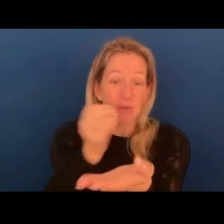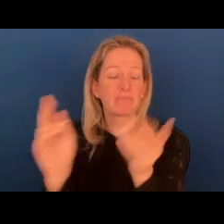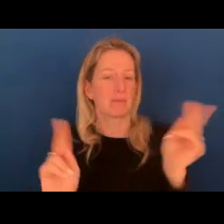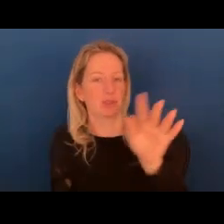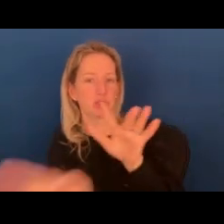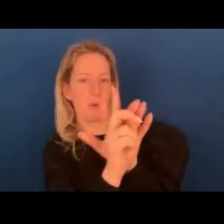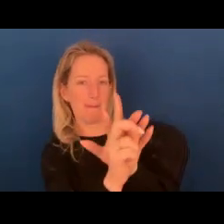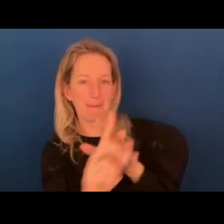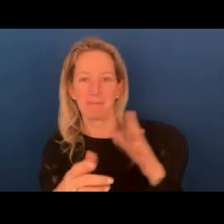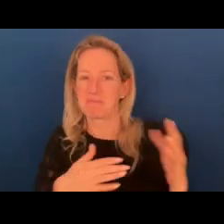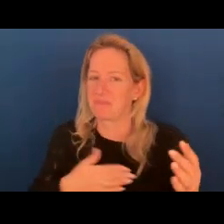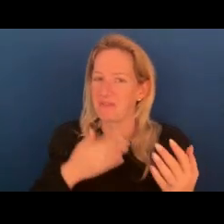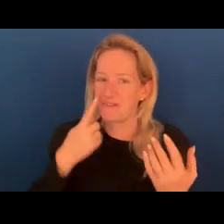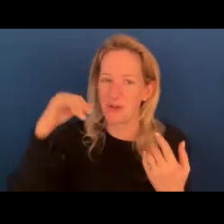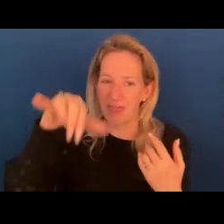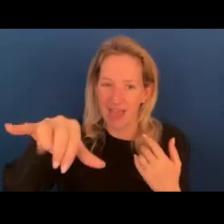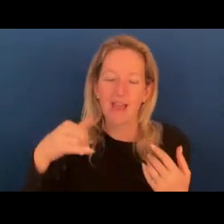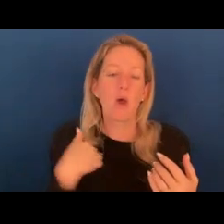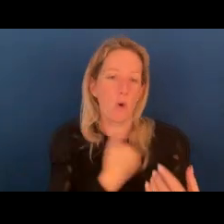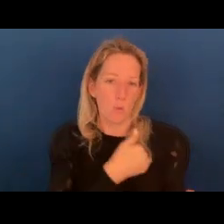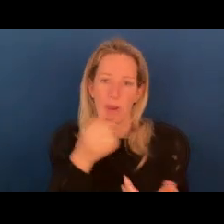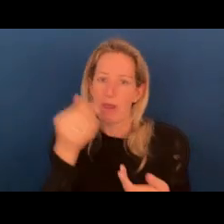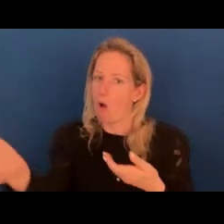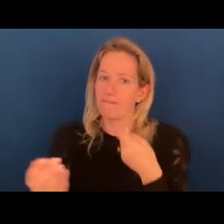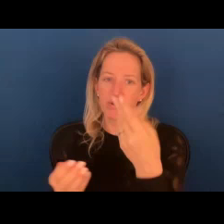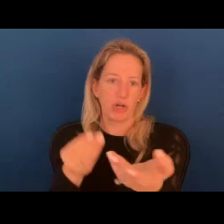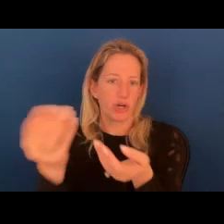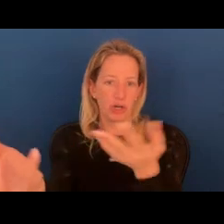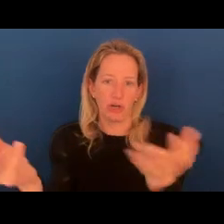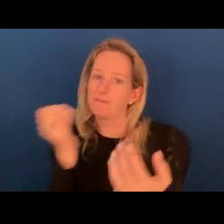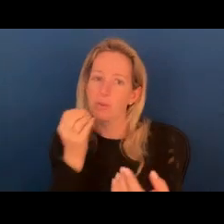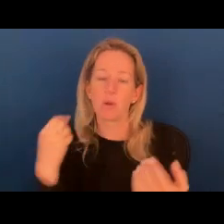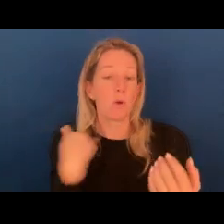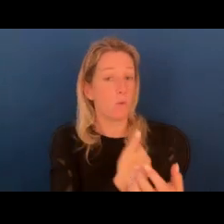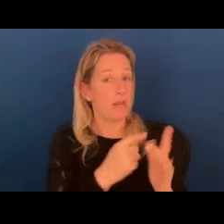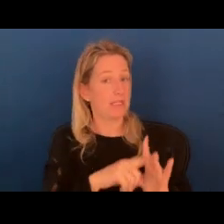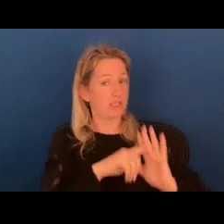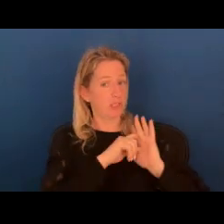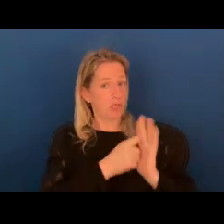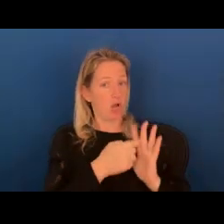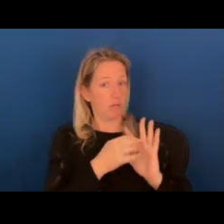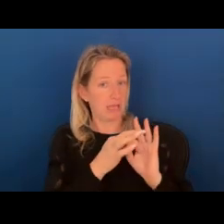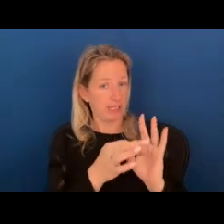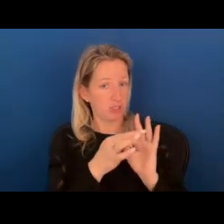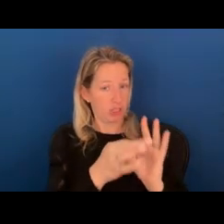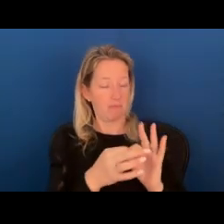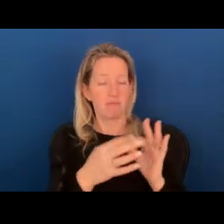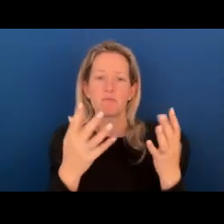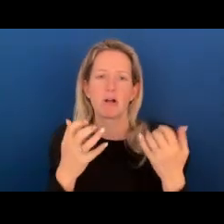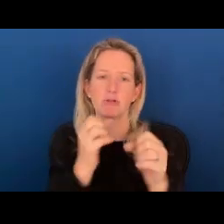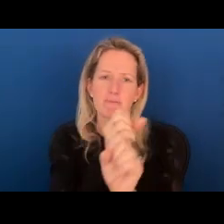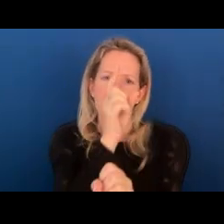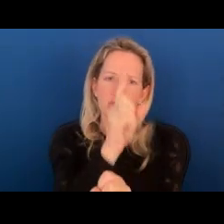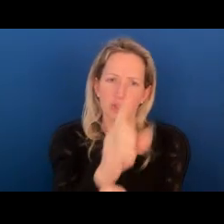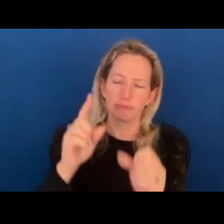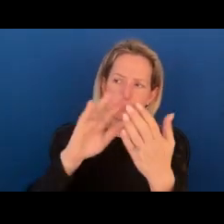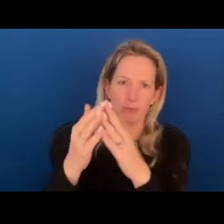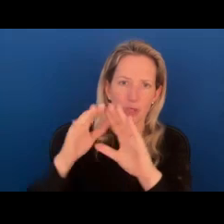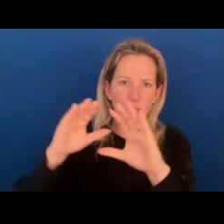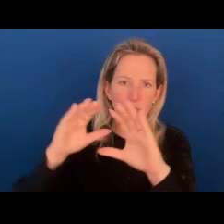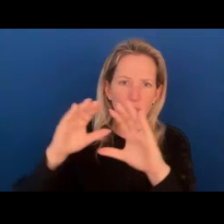grateful for that. So we start these relationships. We want to make sure, again, that you treat community groups with respect,